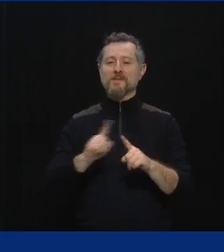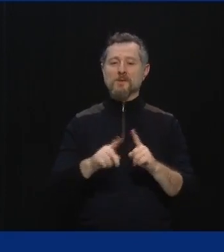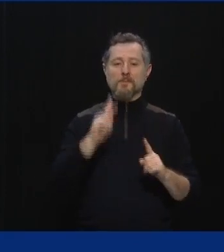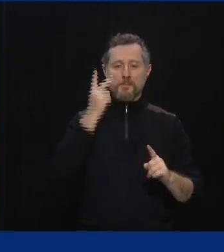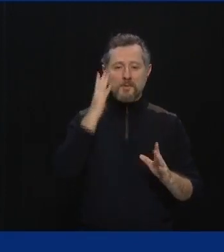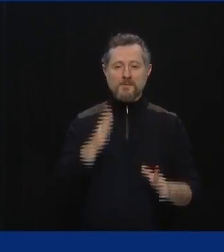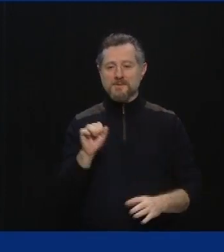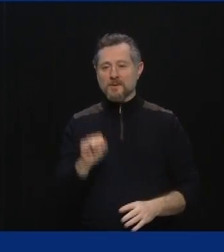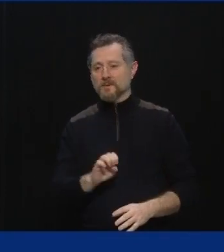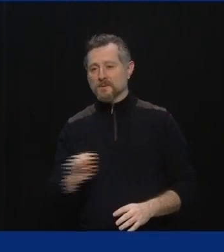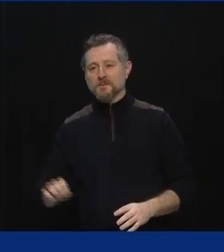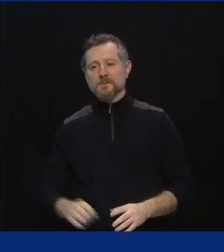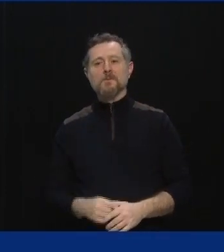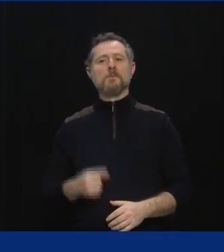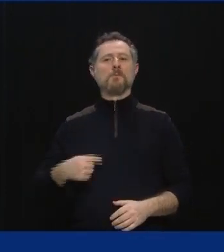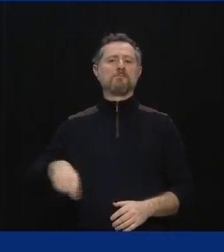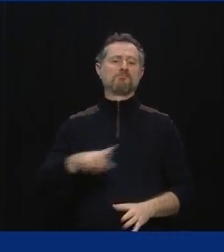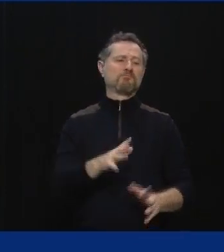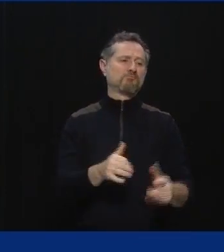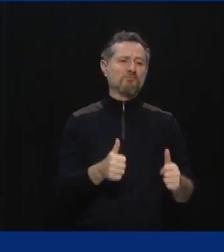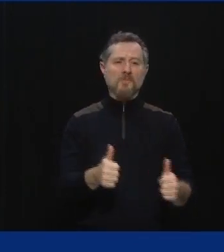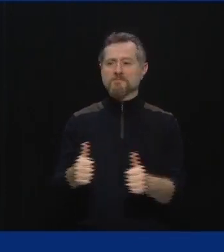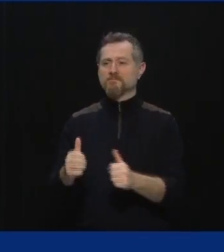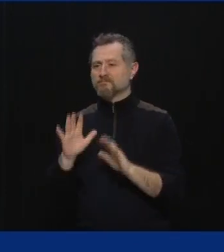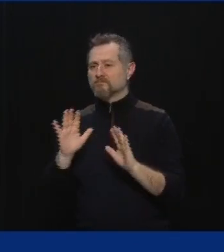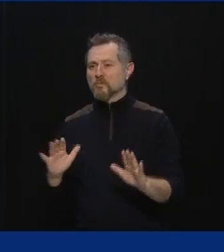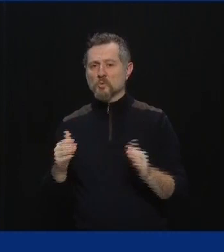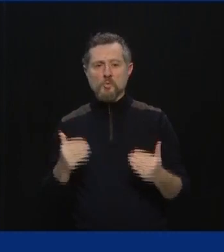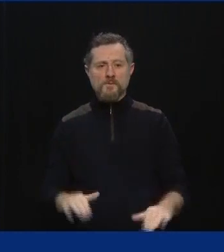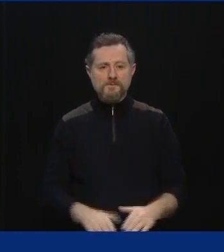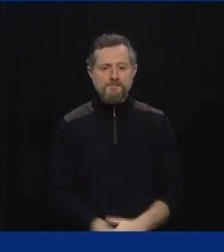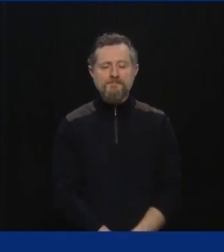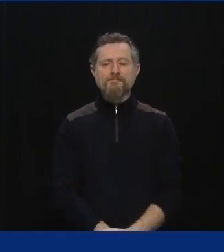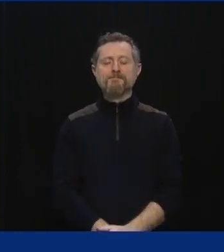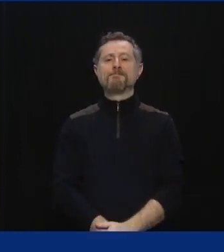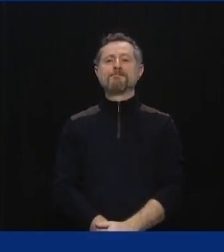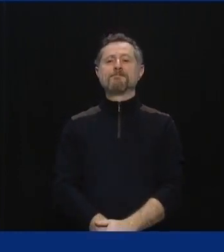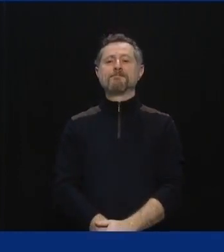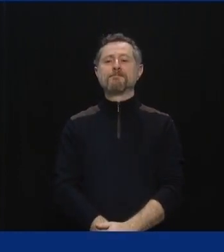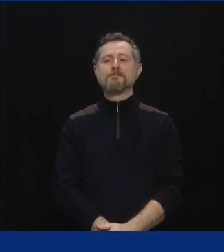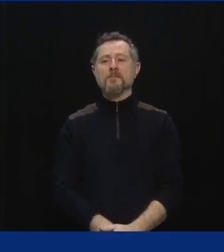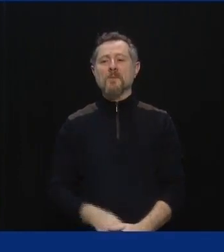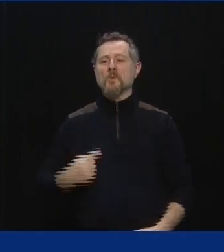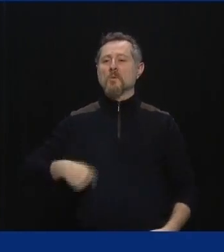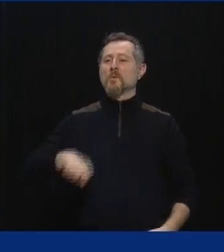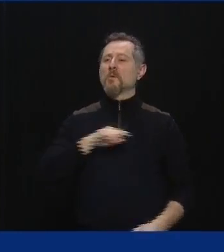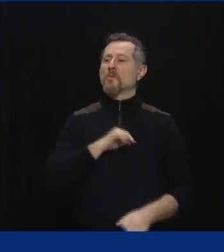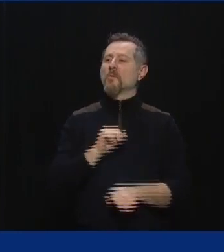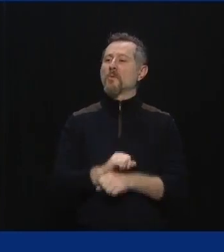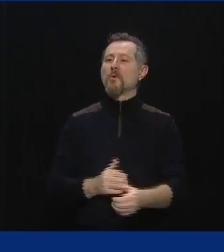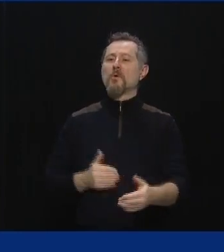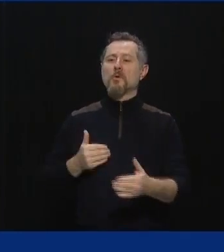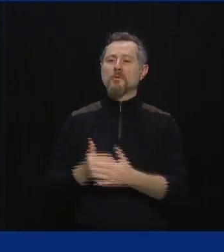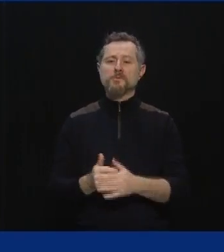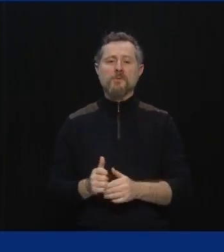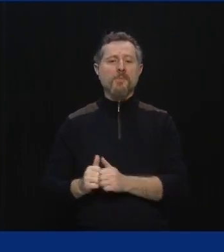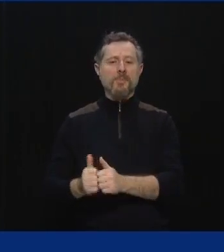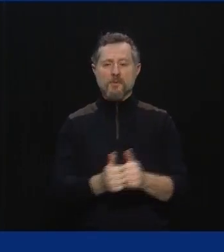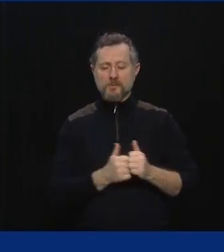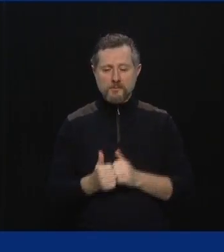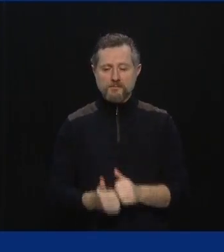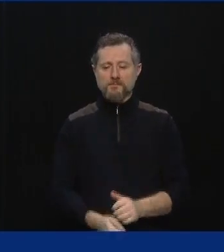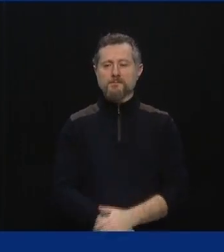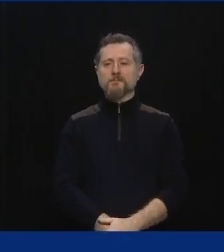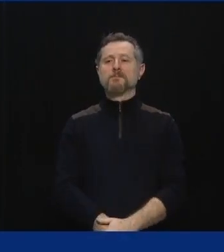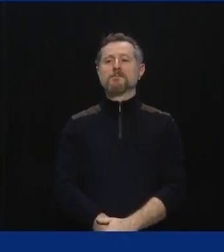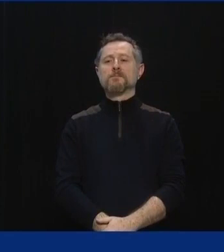Queens. They are extraordinary. And we work very closely together. And I see